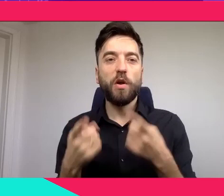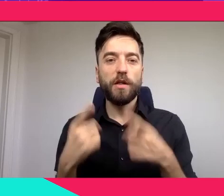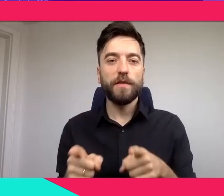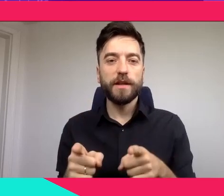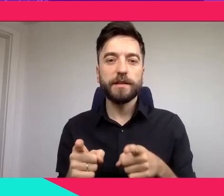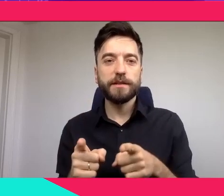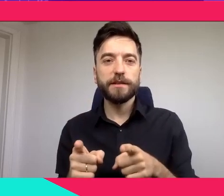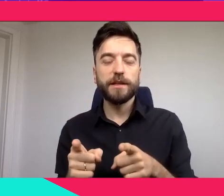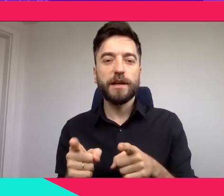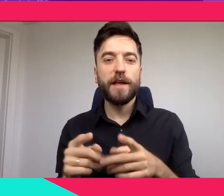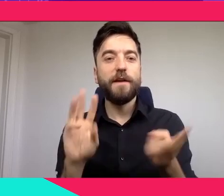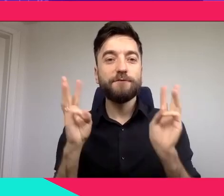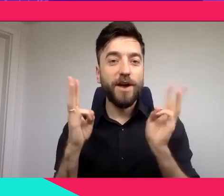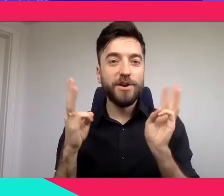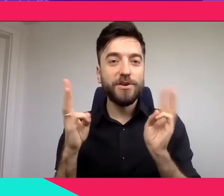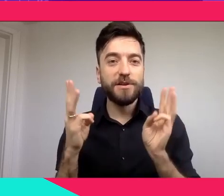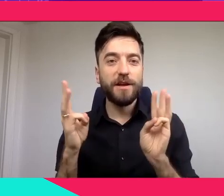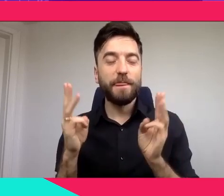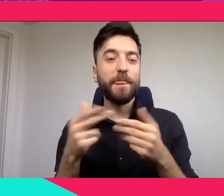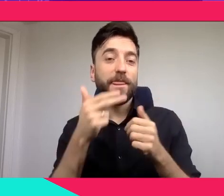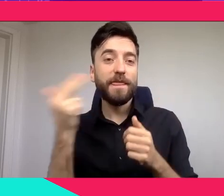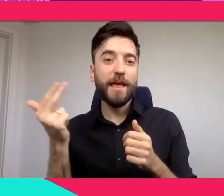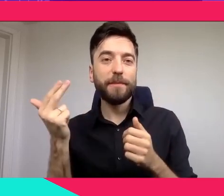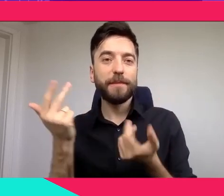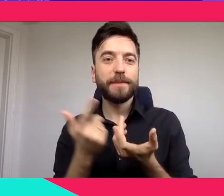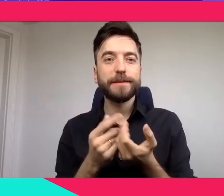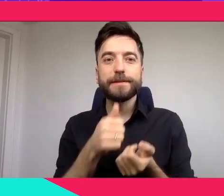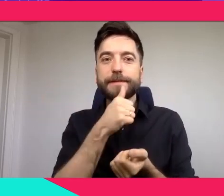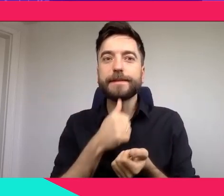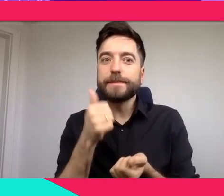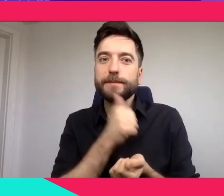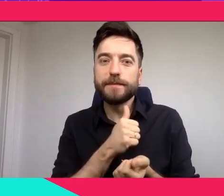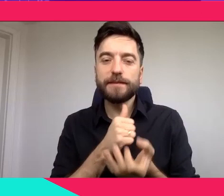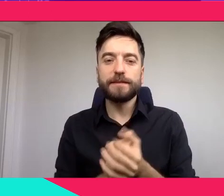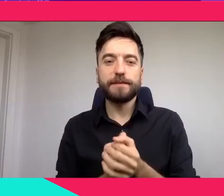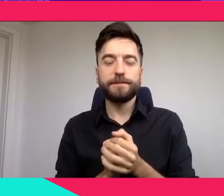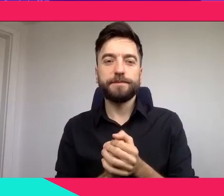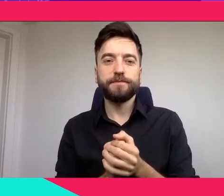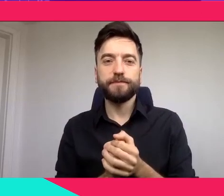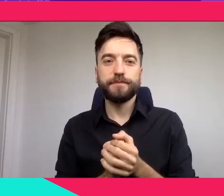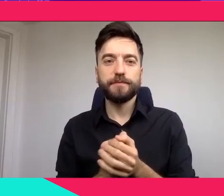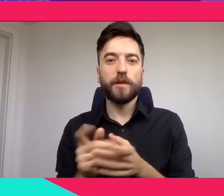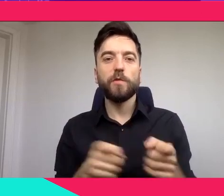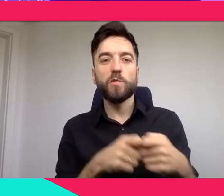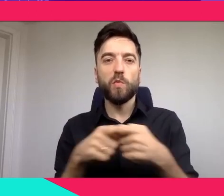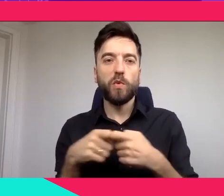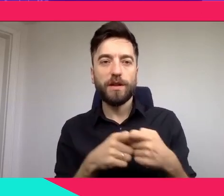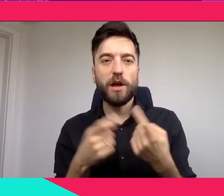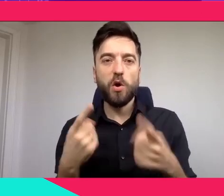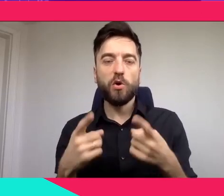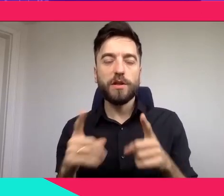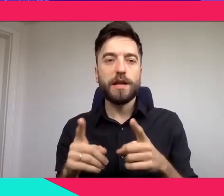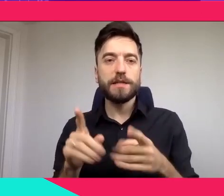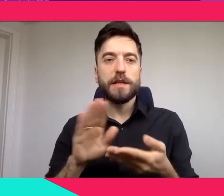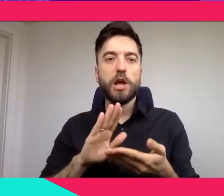was done in collaboration with a number of NGOs who work with young people